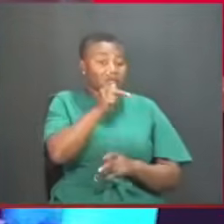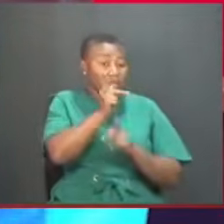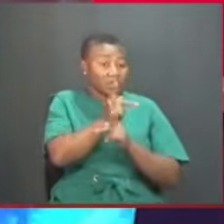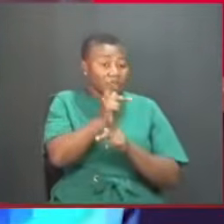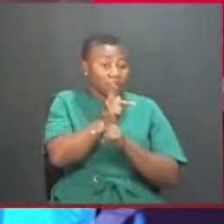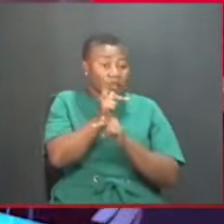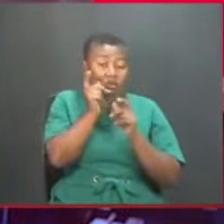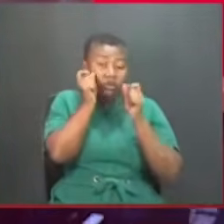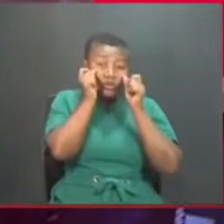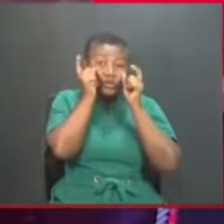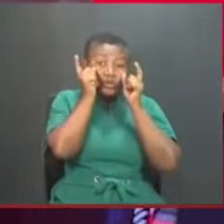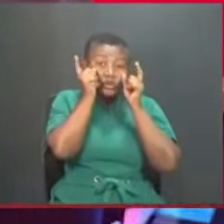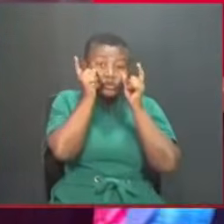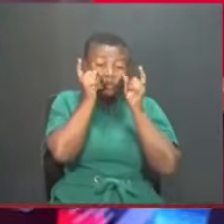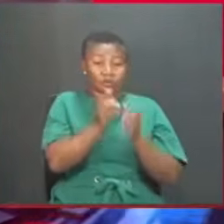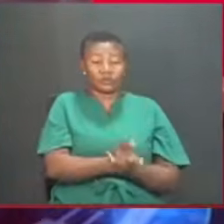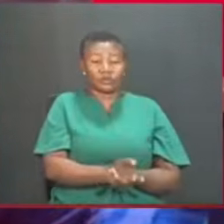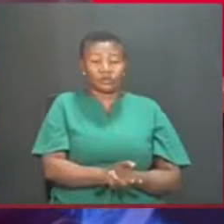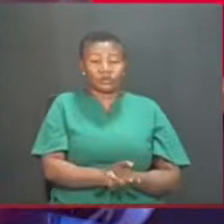It's not an easy job.